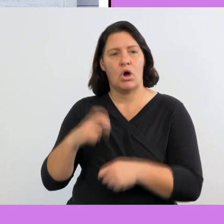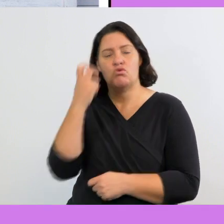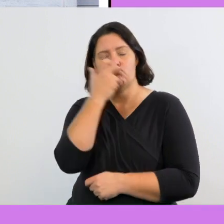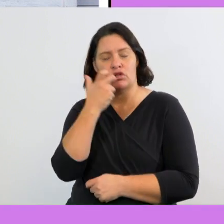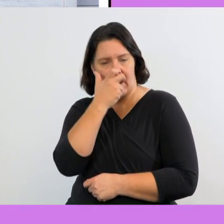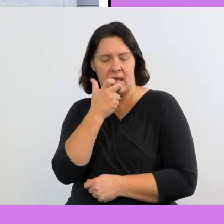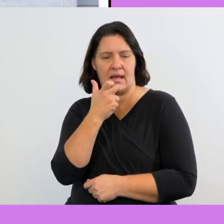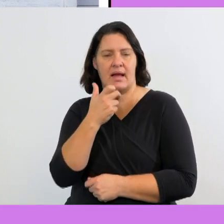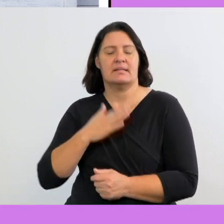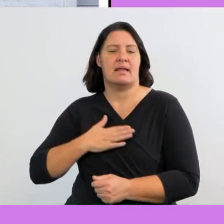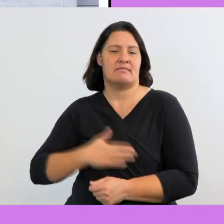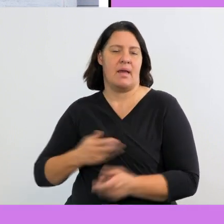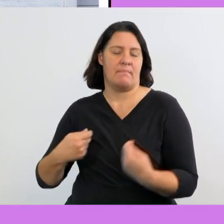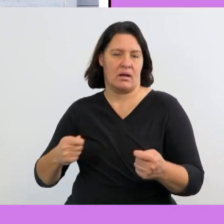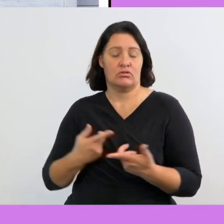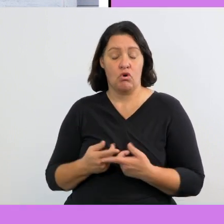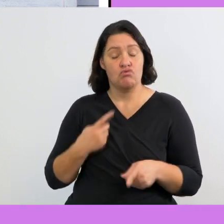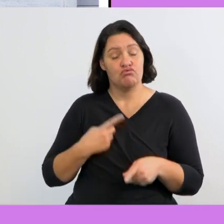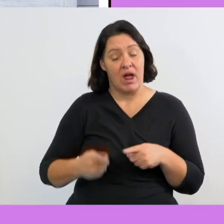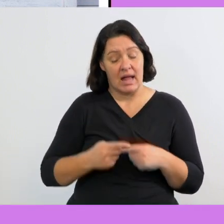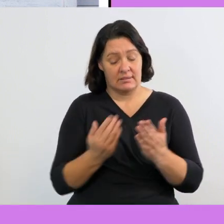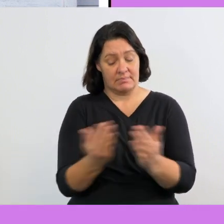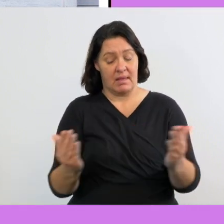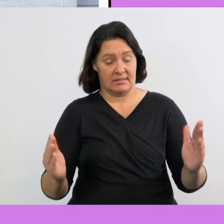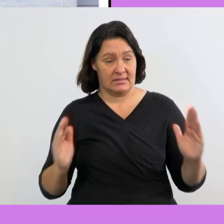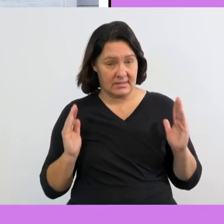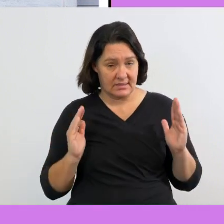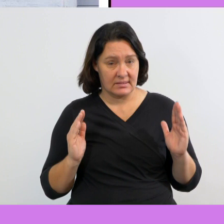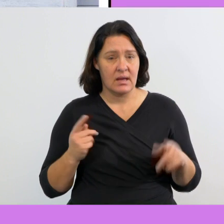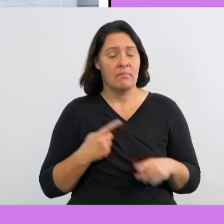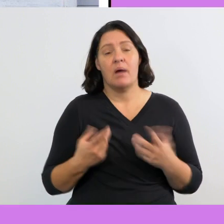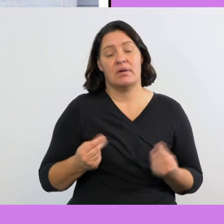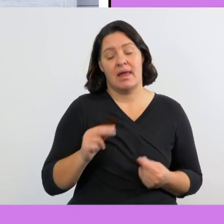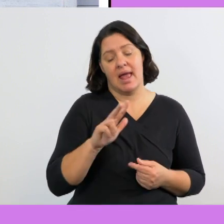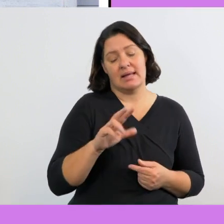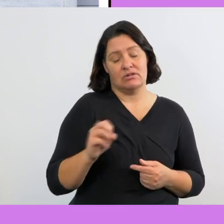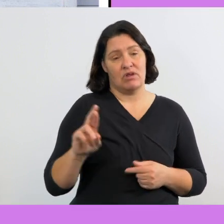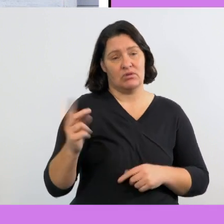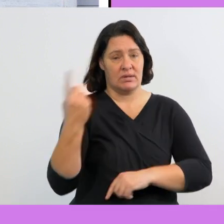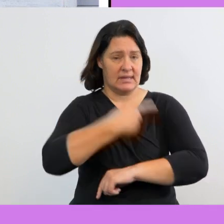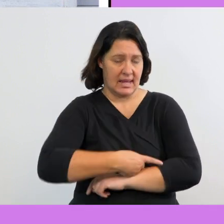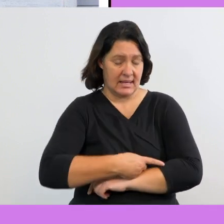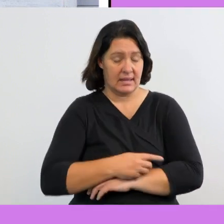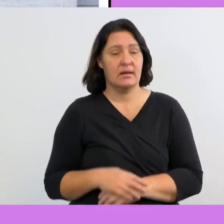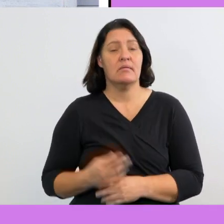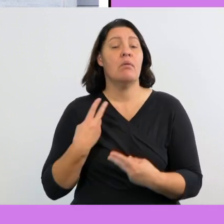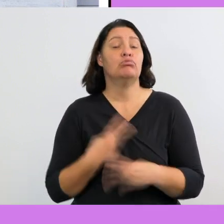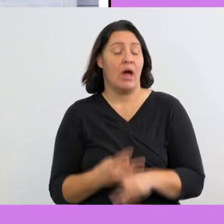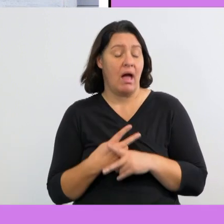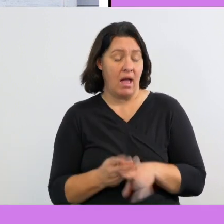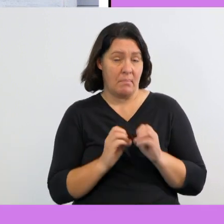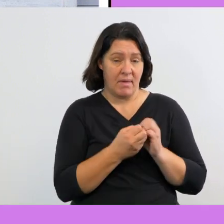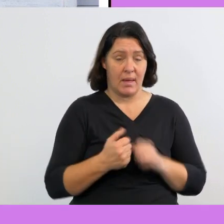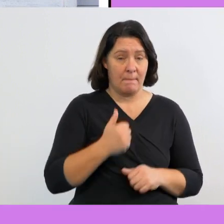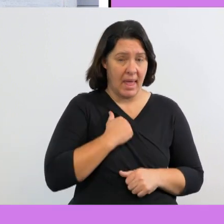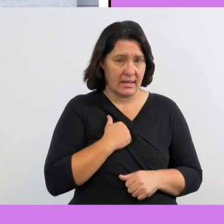Rosebank Sunday market. To rent a store, that means a space, at the market cost her 80 Rand per day. The production cost